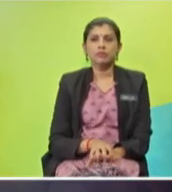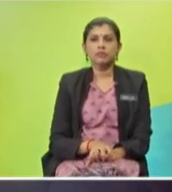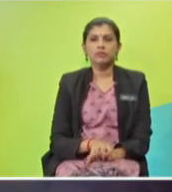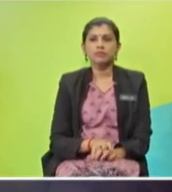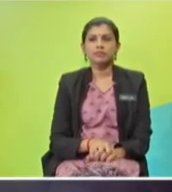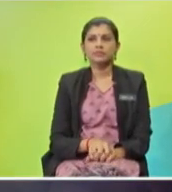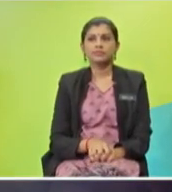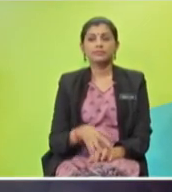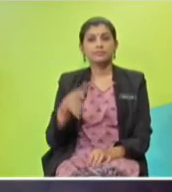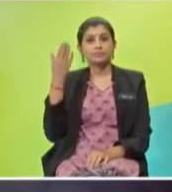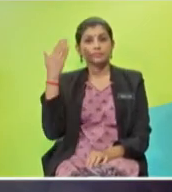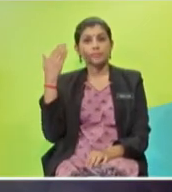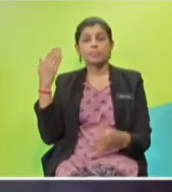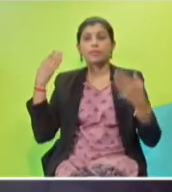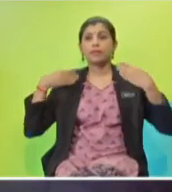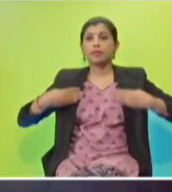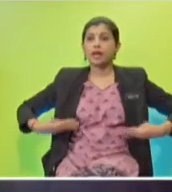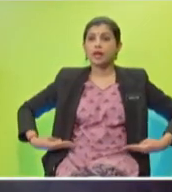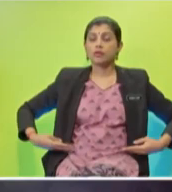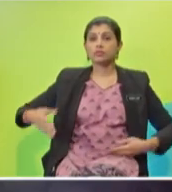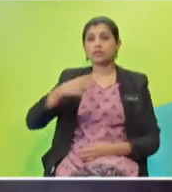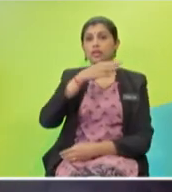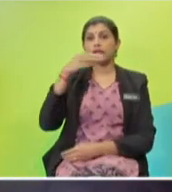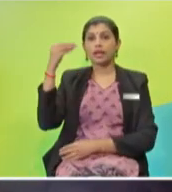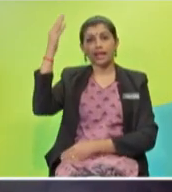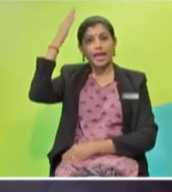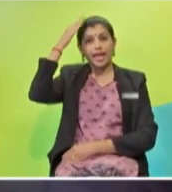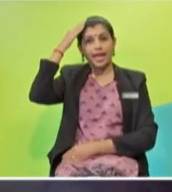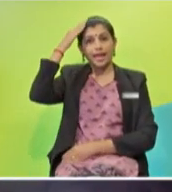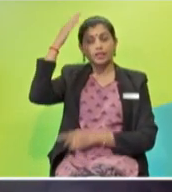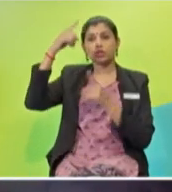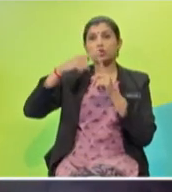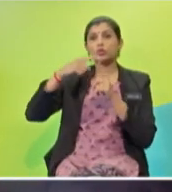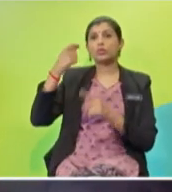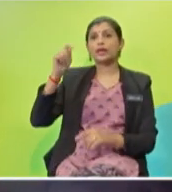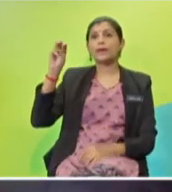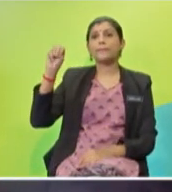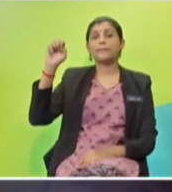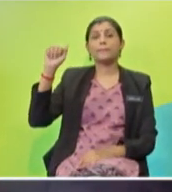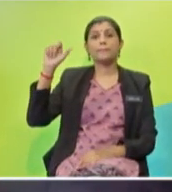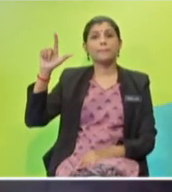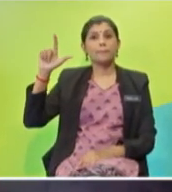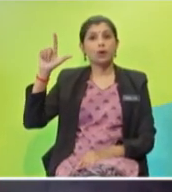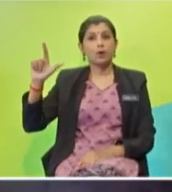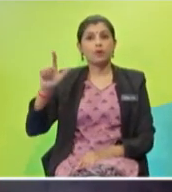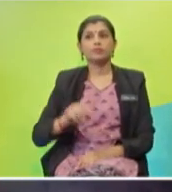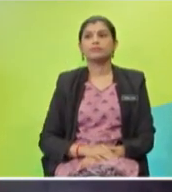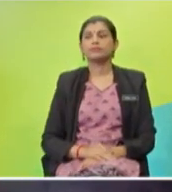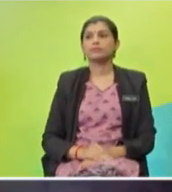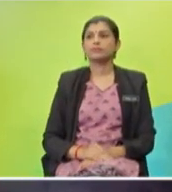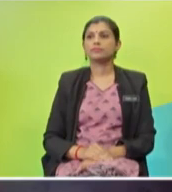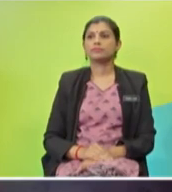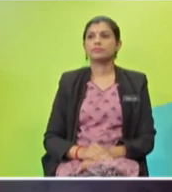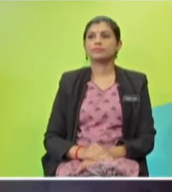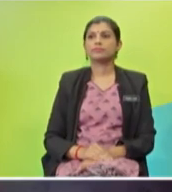hat. So this was earlier. So this is suitable this goes for the to mall. The mall. Okay. Let's look for the next one. Ready,